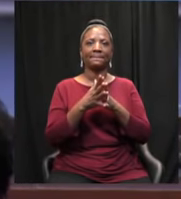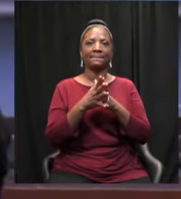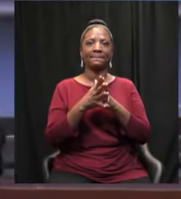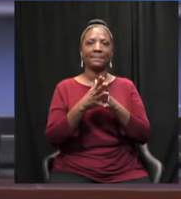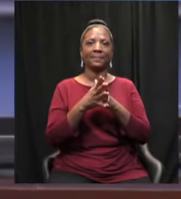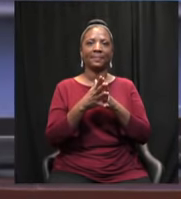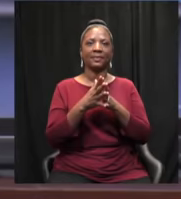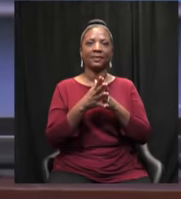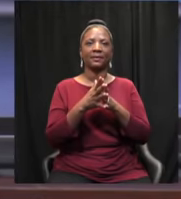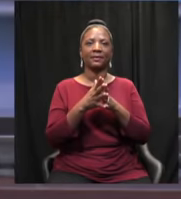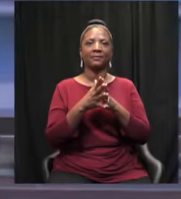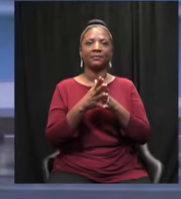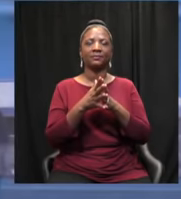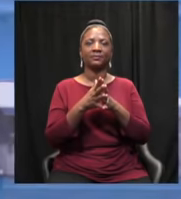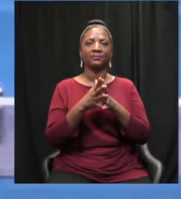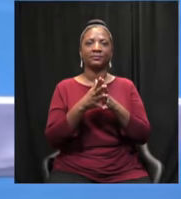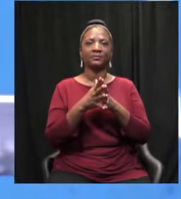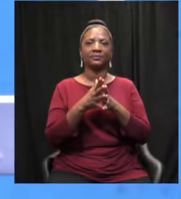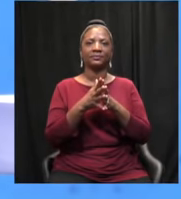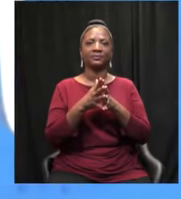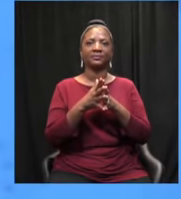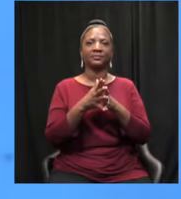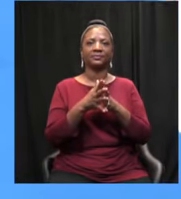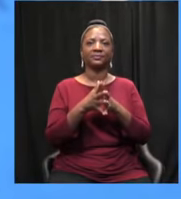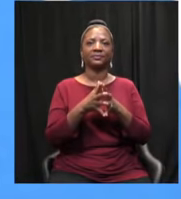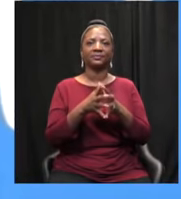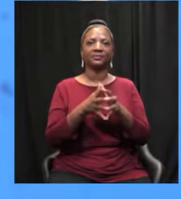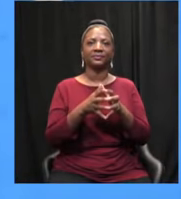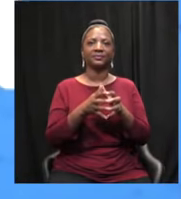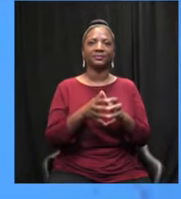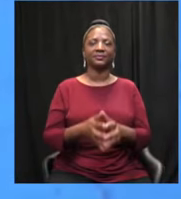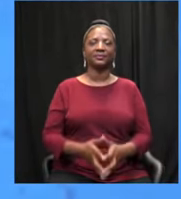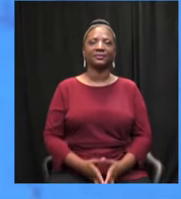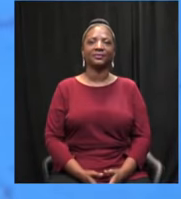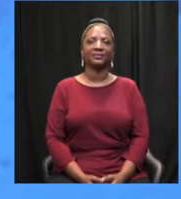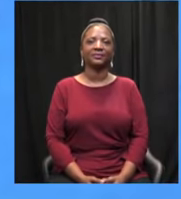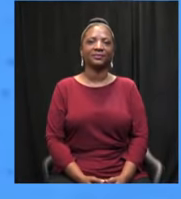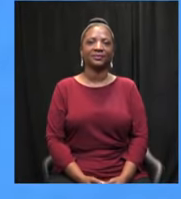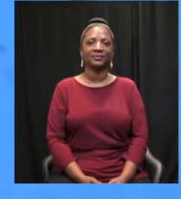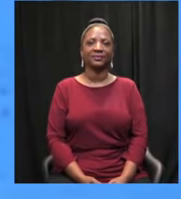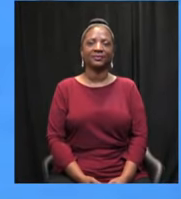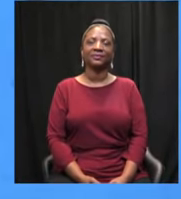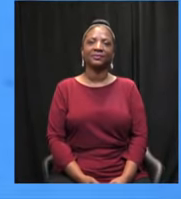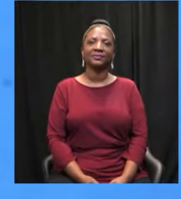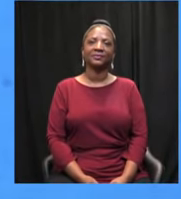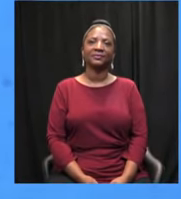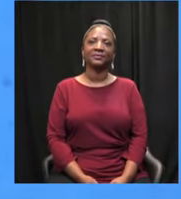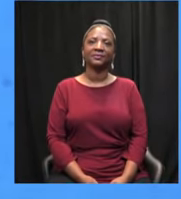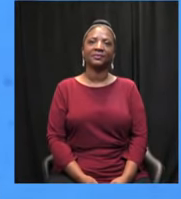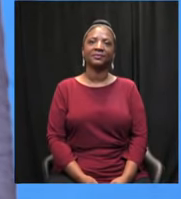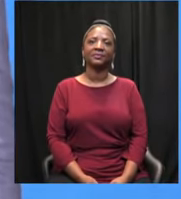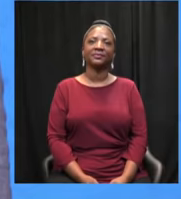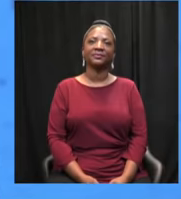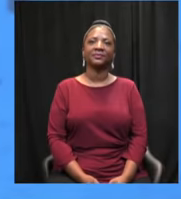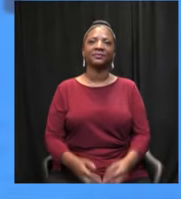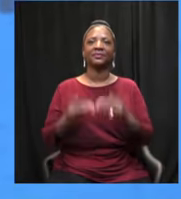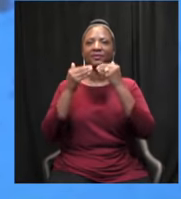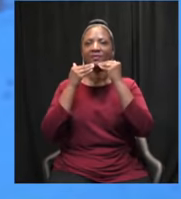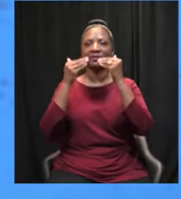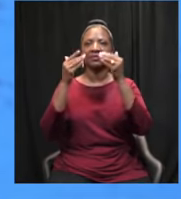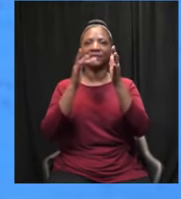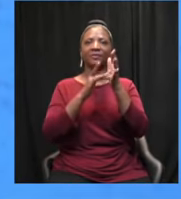Jesus. Thank you, Jesus. Thank you, Jesus. Thank you, Jesus. Thank you, Jesus. Thank you,